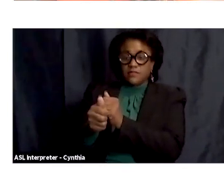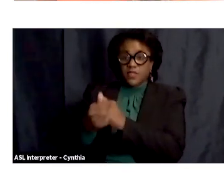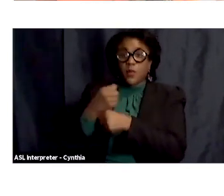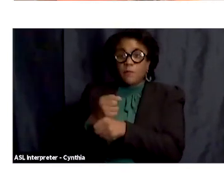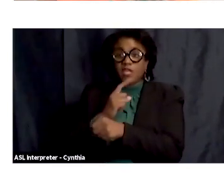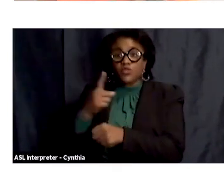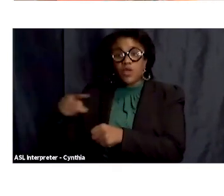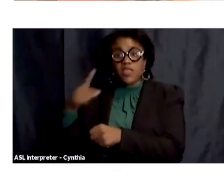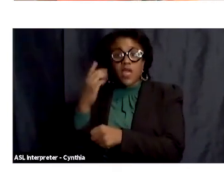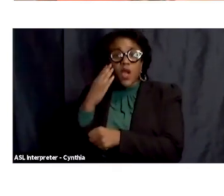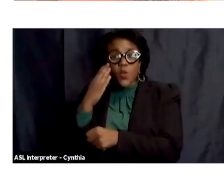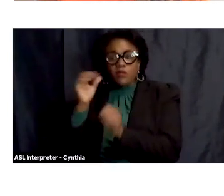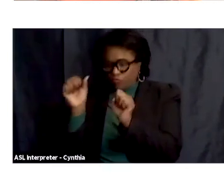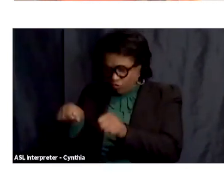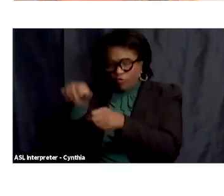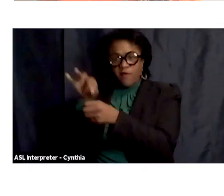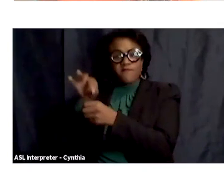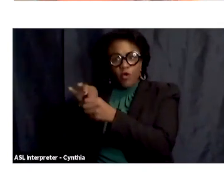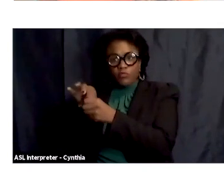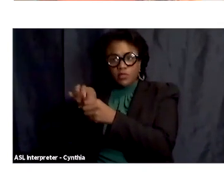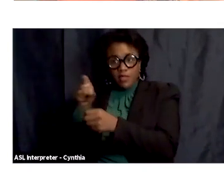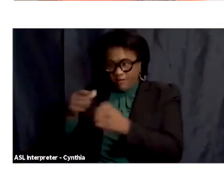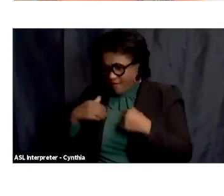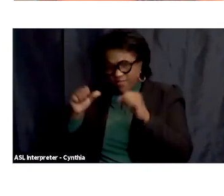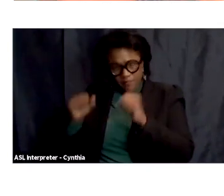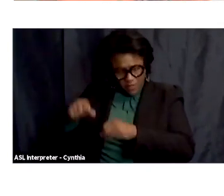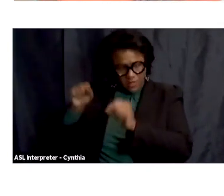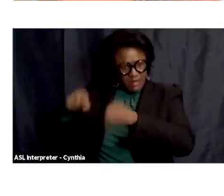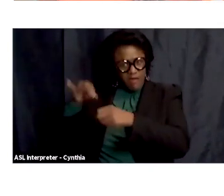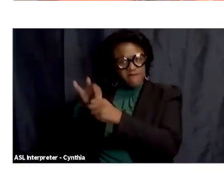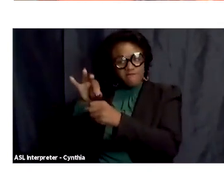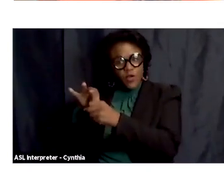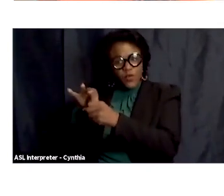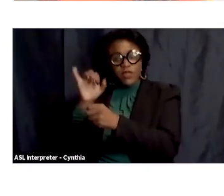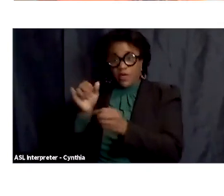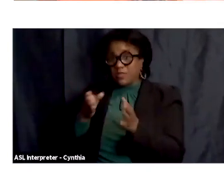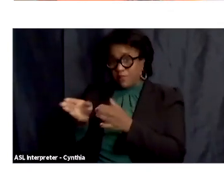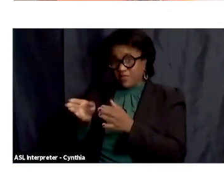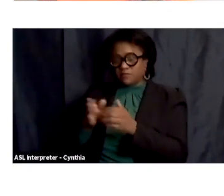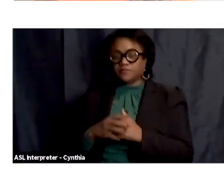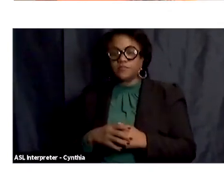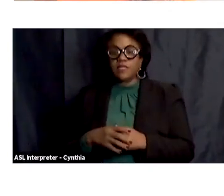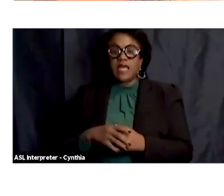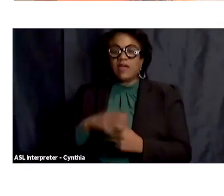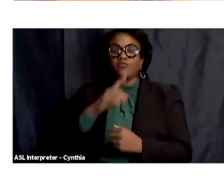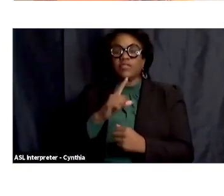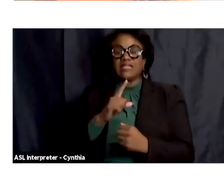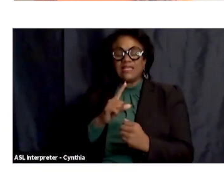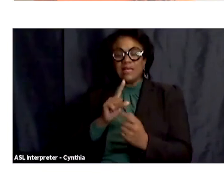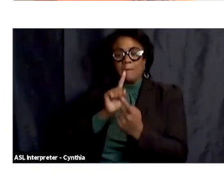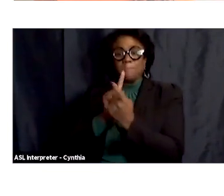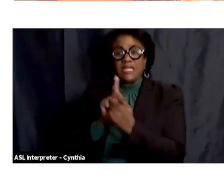that they were aware that they were able to vote, that they had that ability to do that. And so that was a pivot, and meeting people where they are. And it was a